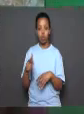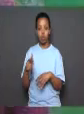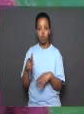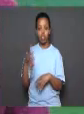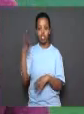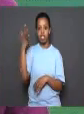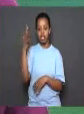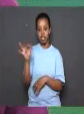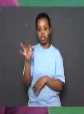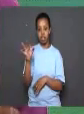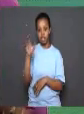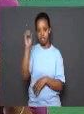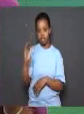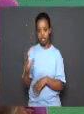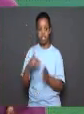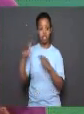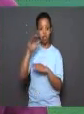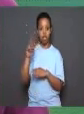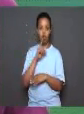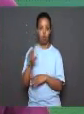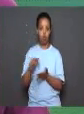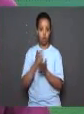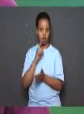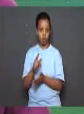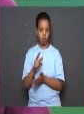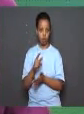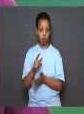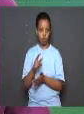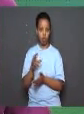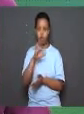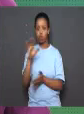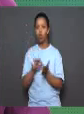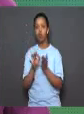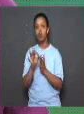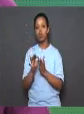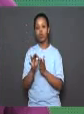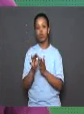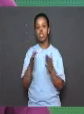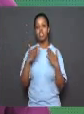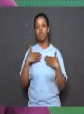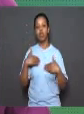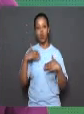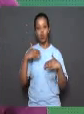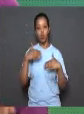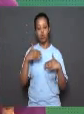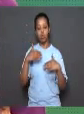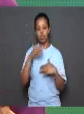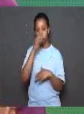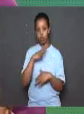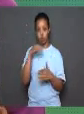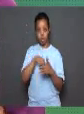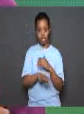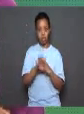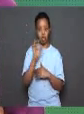Celsius. There are hundreds of enzymes within the human body.